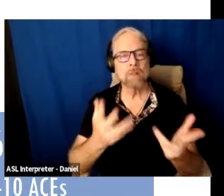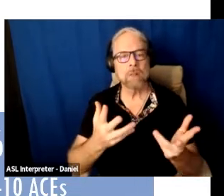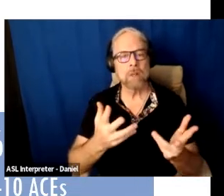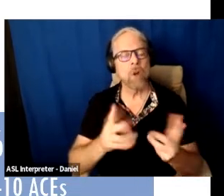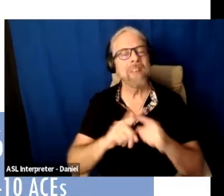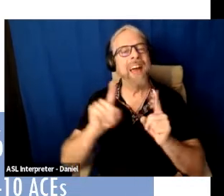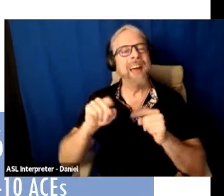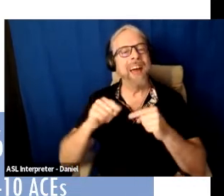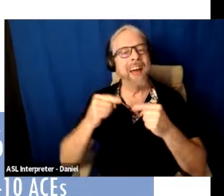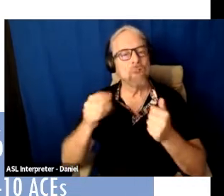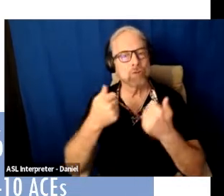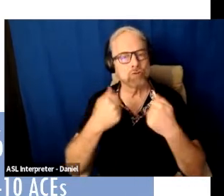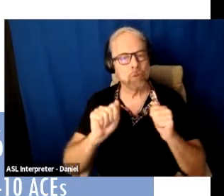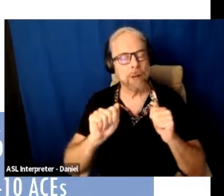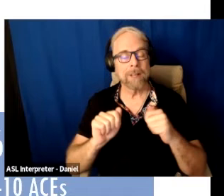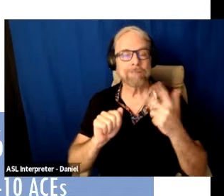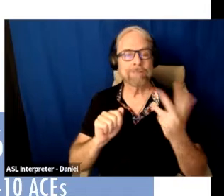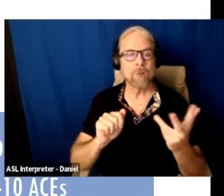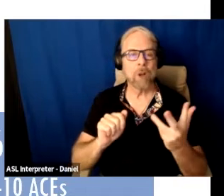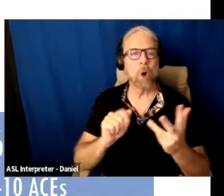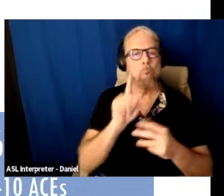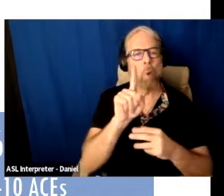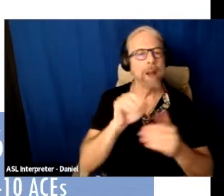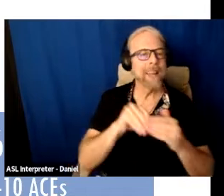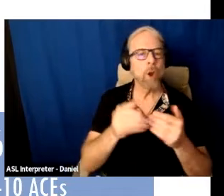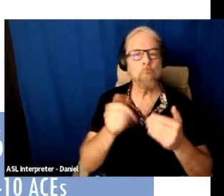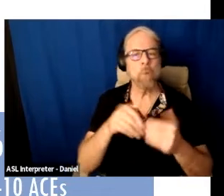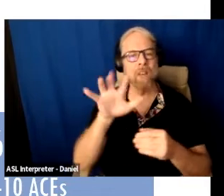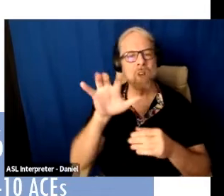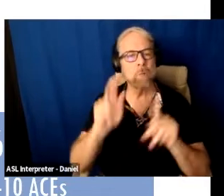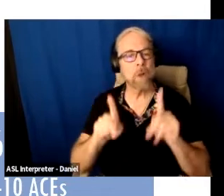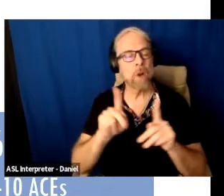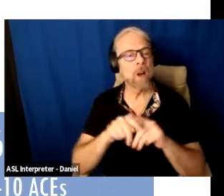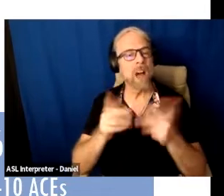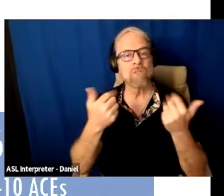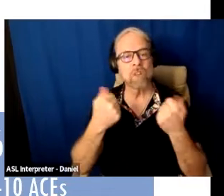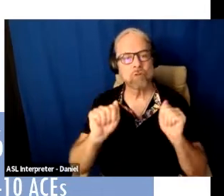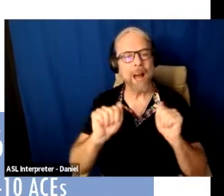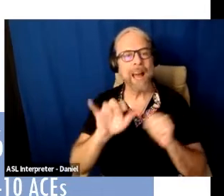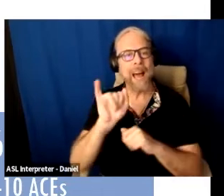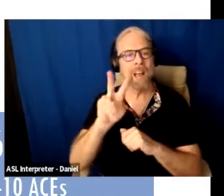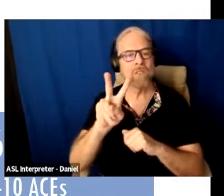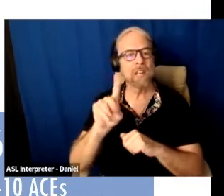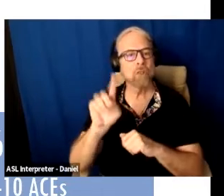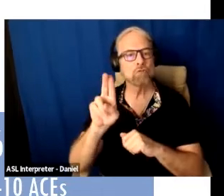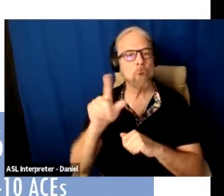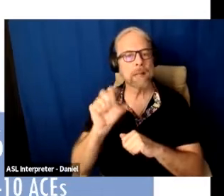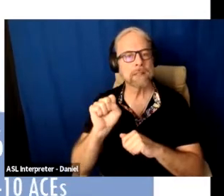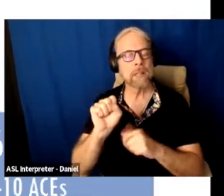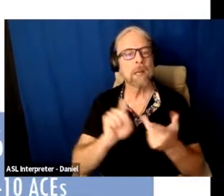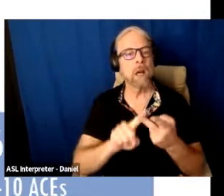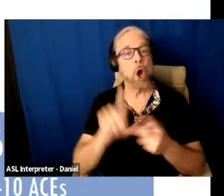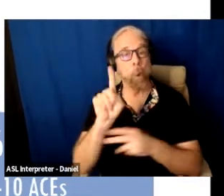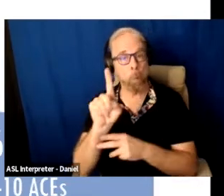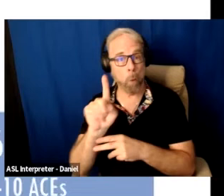So these are only 1 in almost 500 people would ever try IV drugs, and 1 in